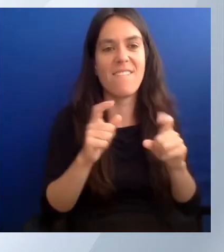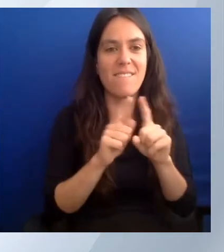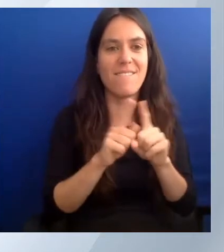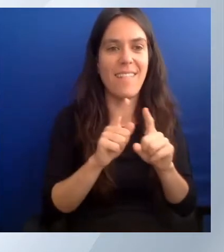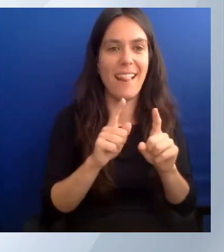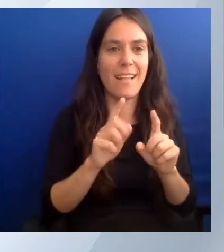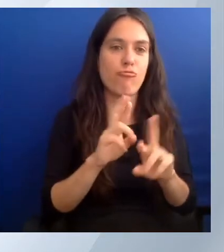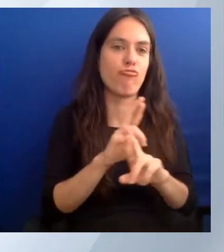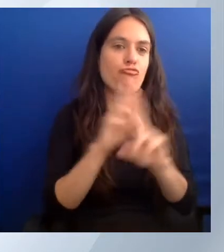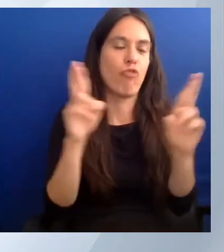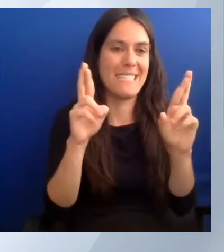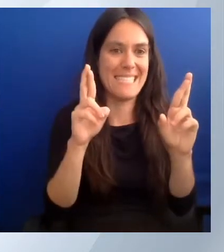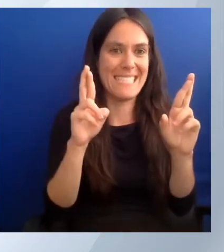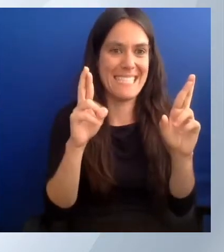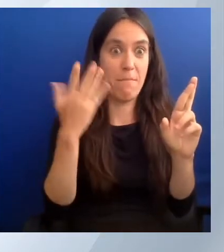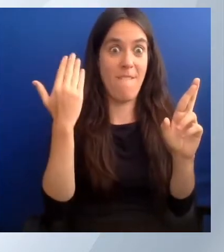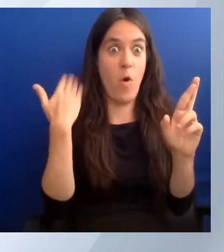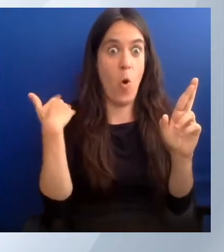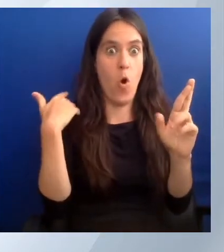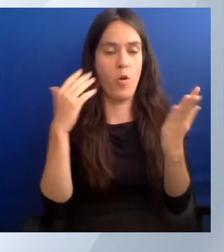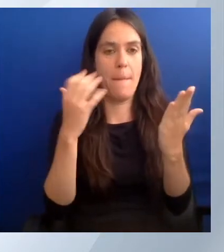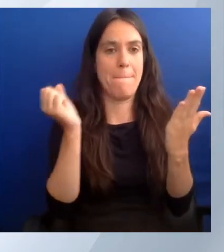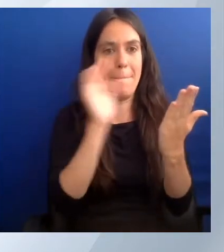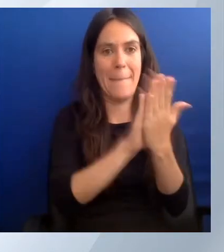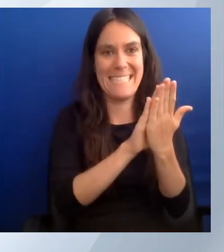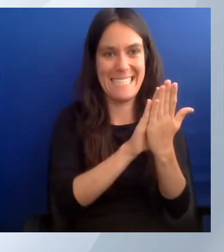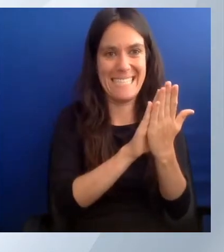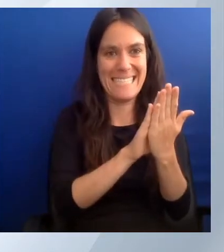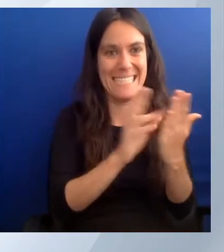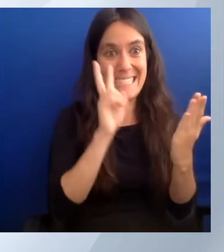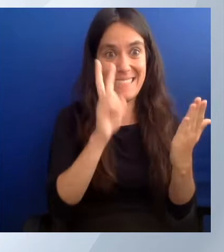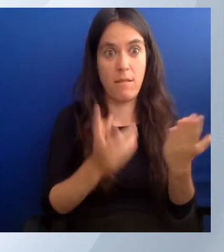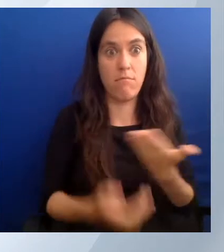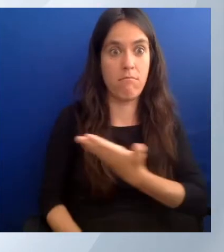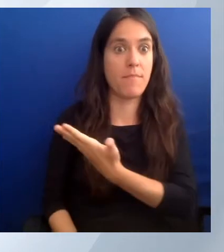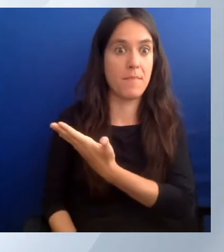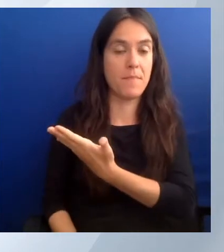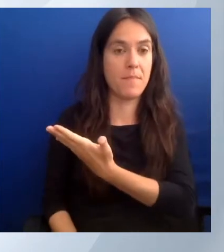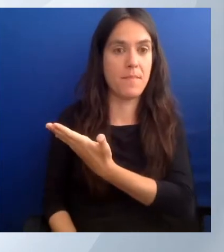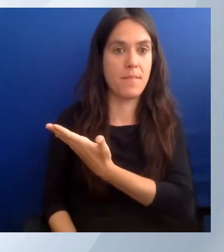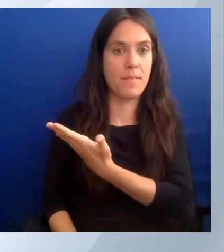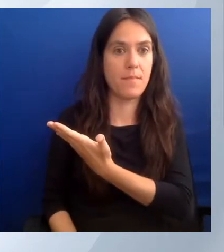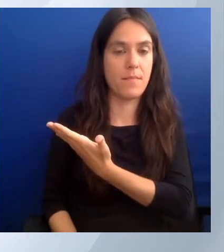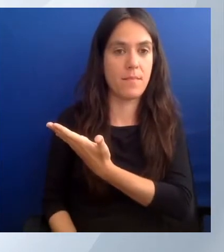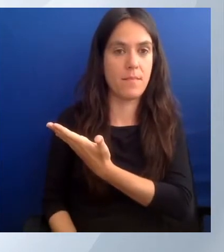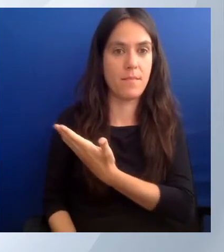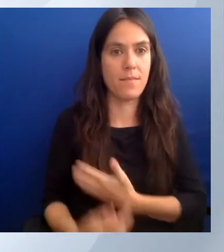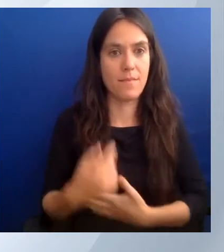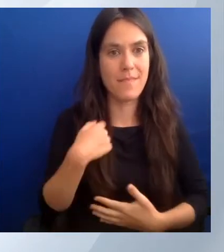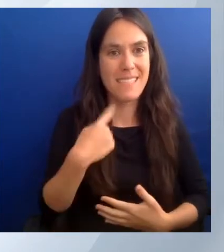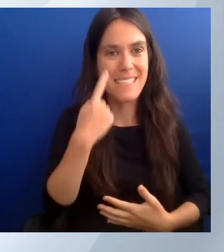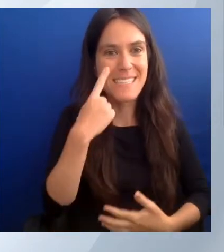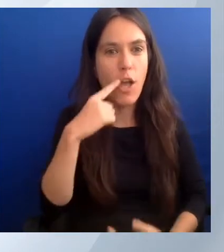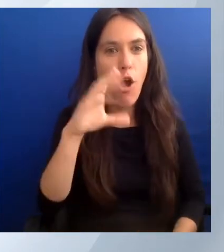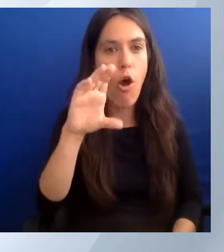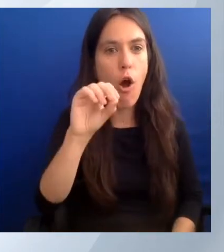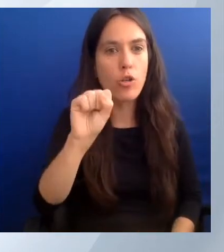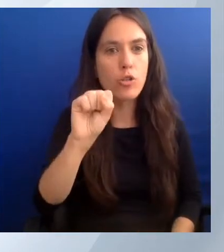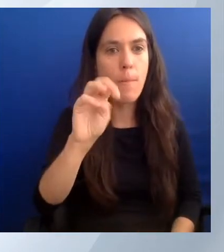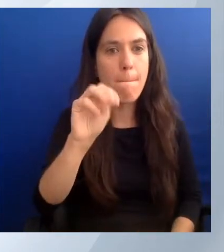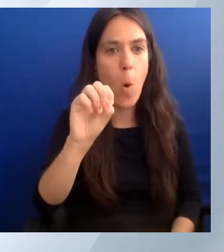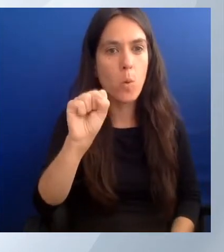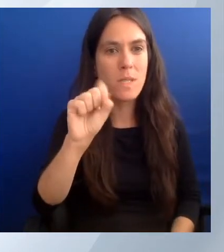to paste in here. And we're going to be using the Microsoft Azure Cosmos table namespace. Now, you can see it's red right